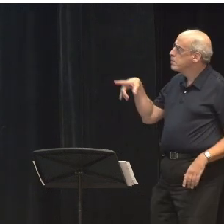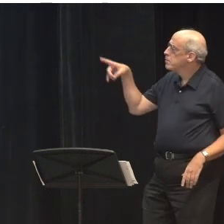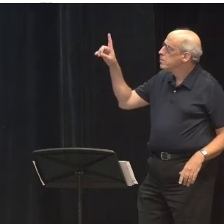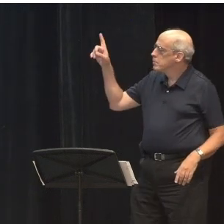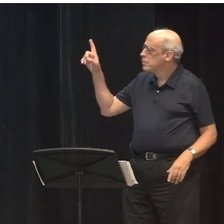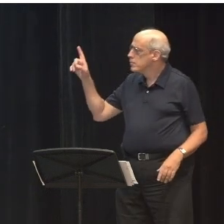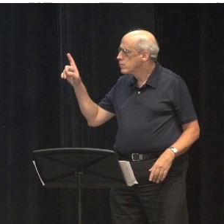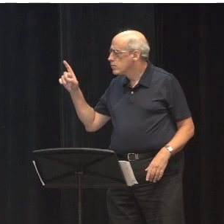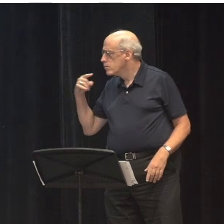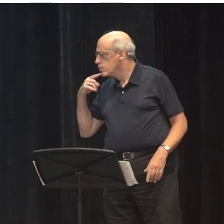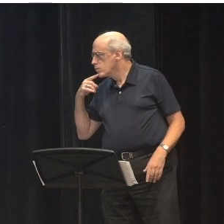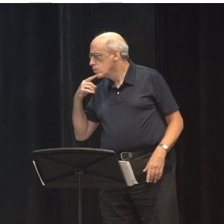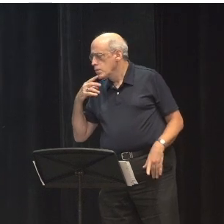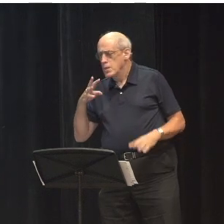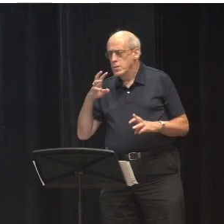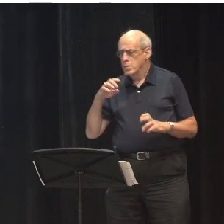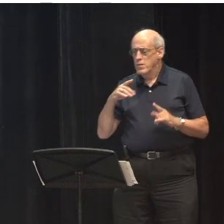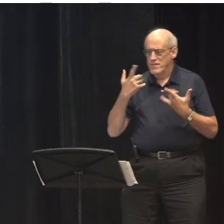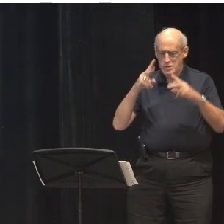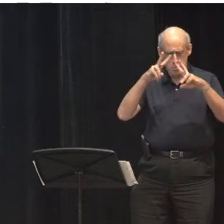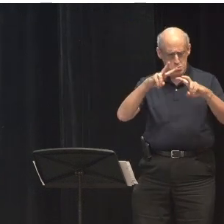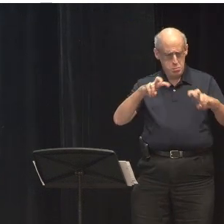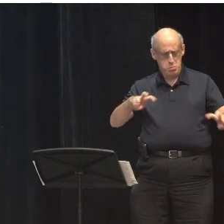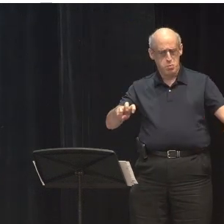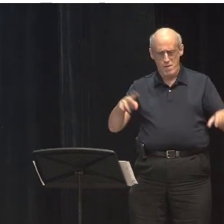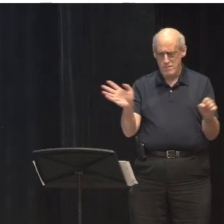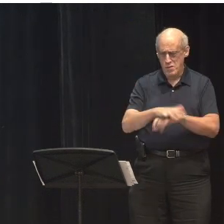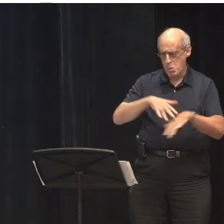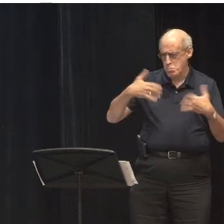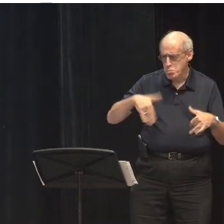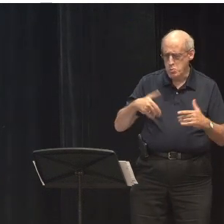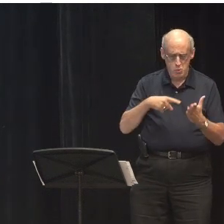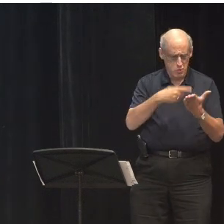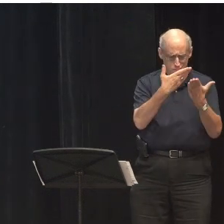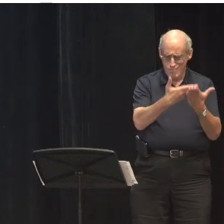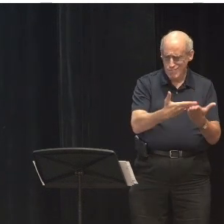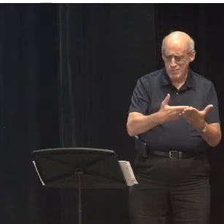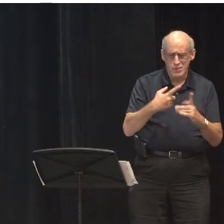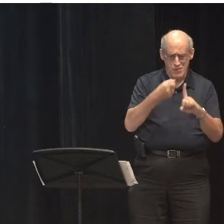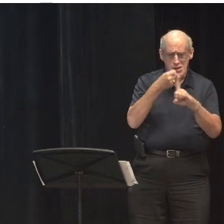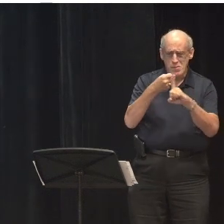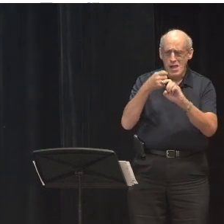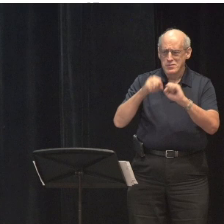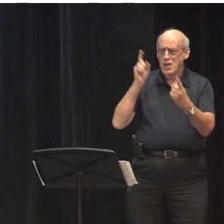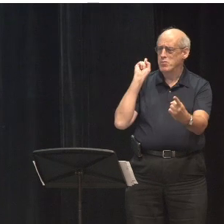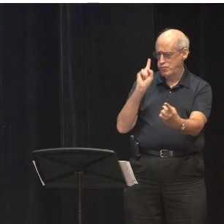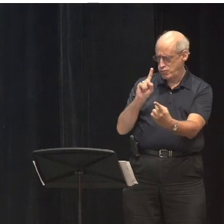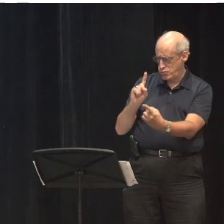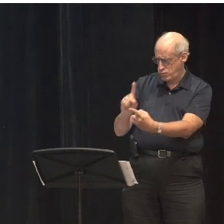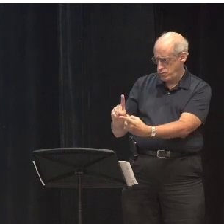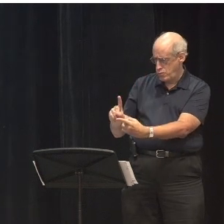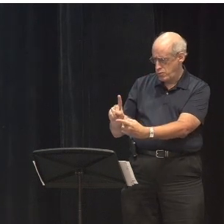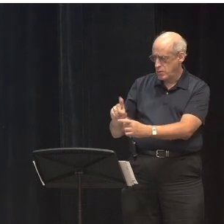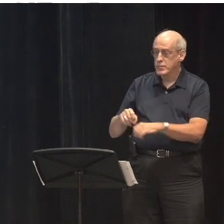So we went through a full mitigation analysis to document that these impacts could be mitigated.